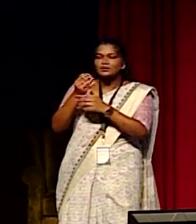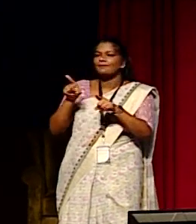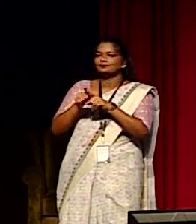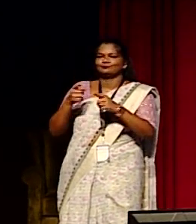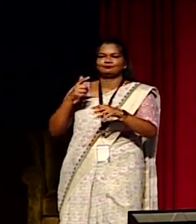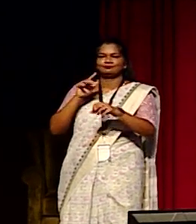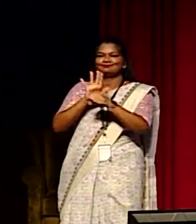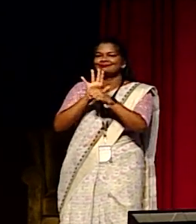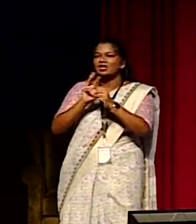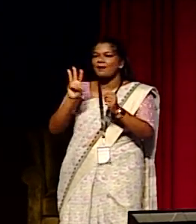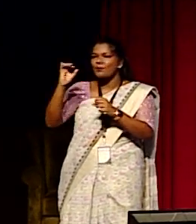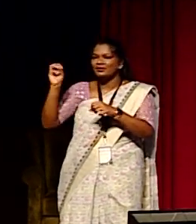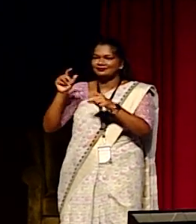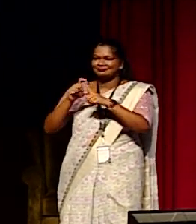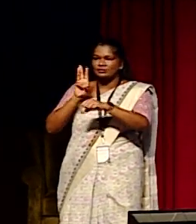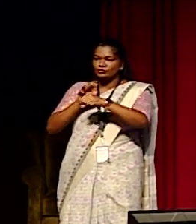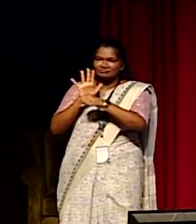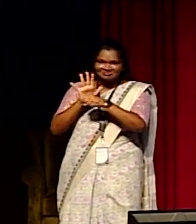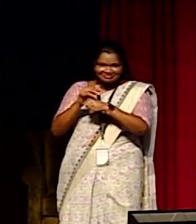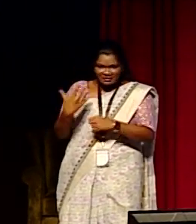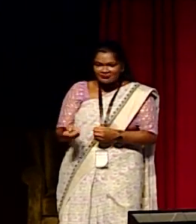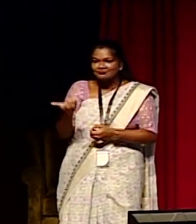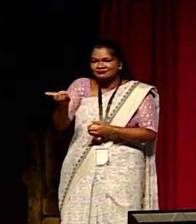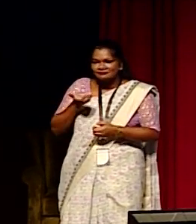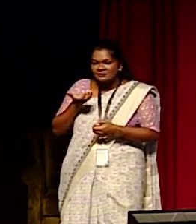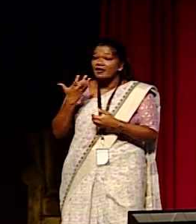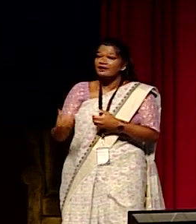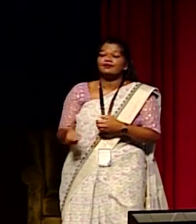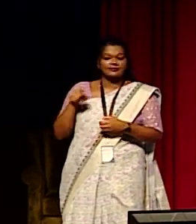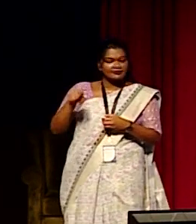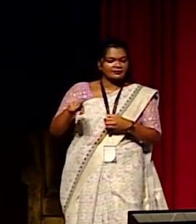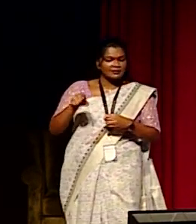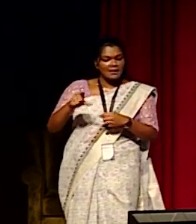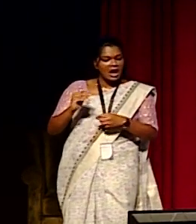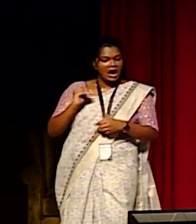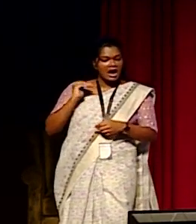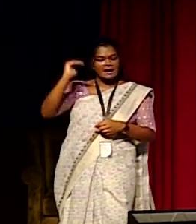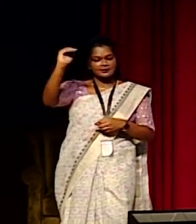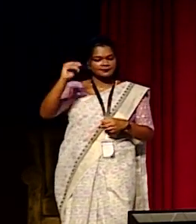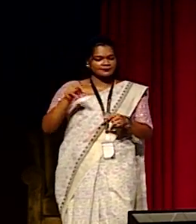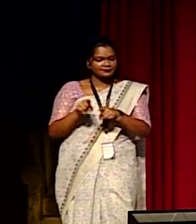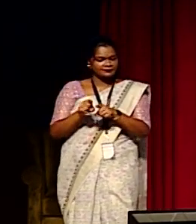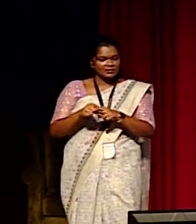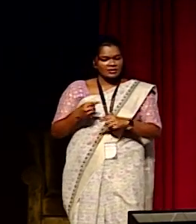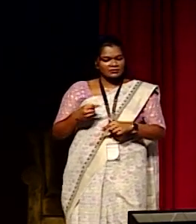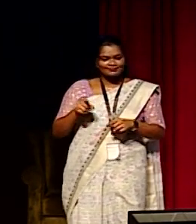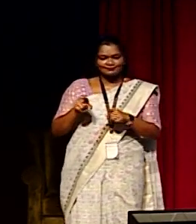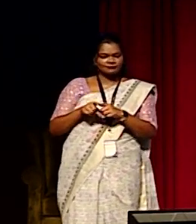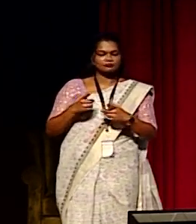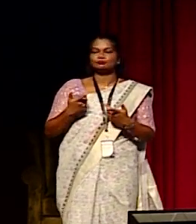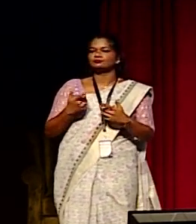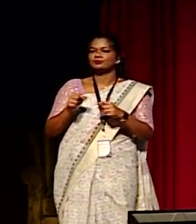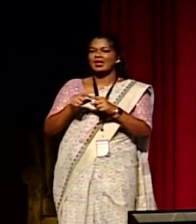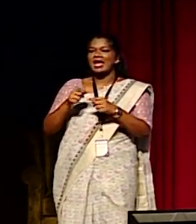it is required to anchor it to the shank. The hind foot and forefoot are made of layered